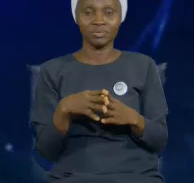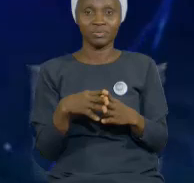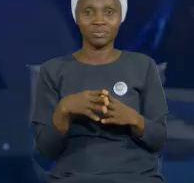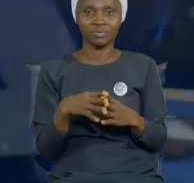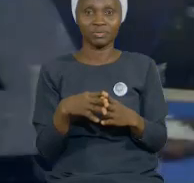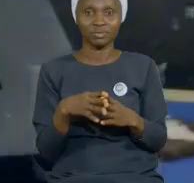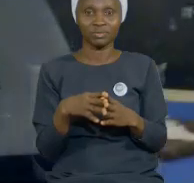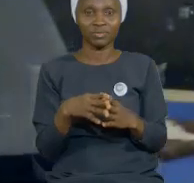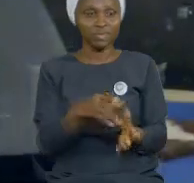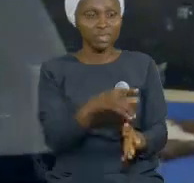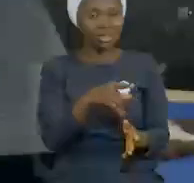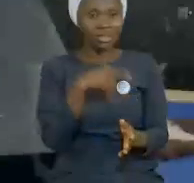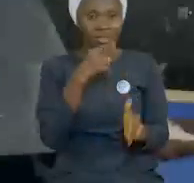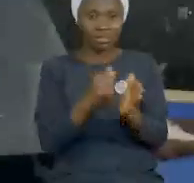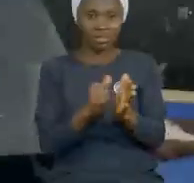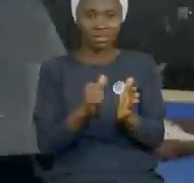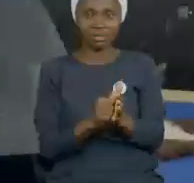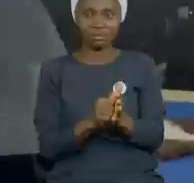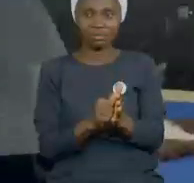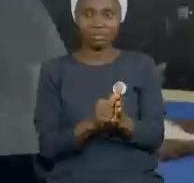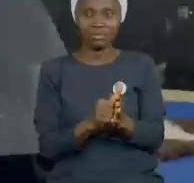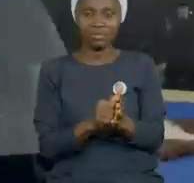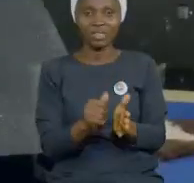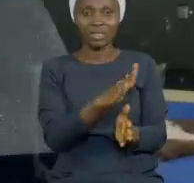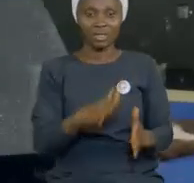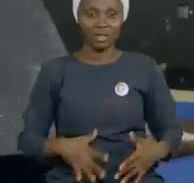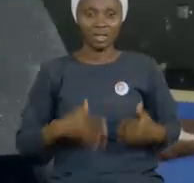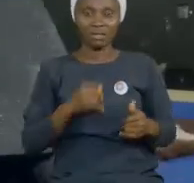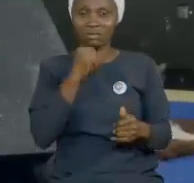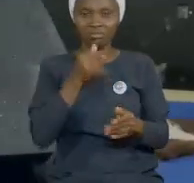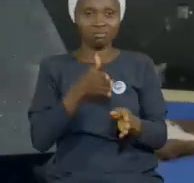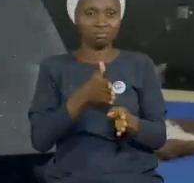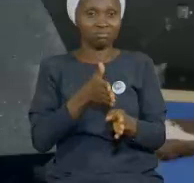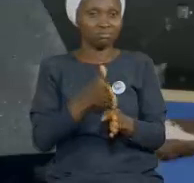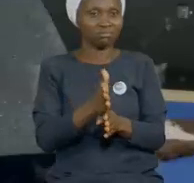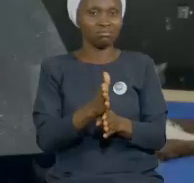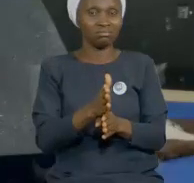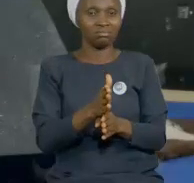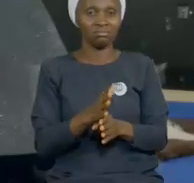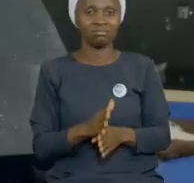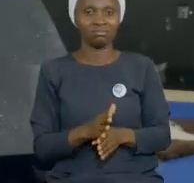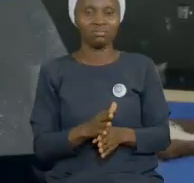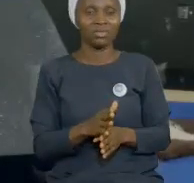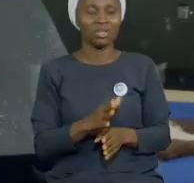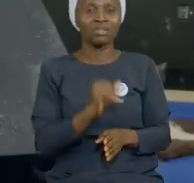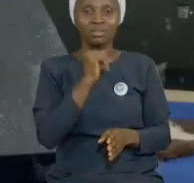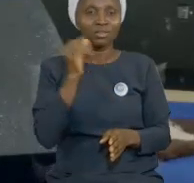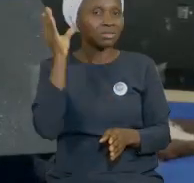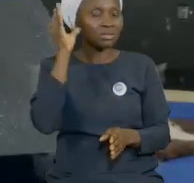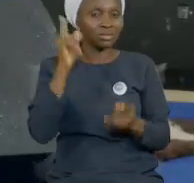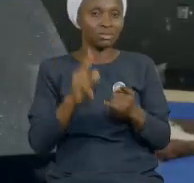He said, your life is not straight. Your life is not pleasing to God. A lot